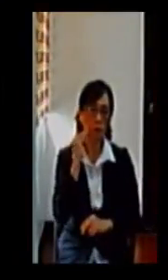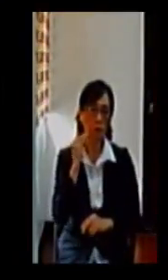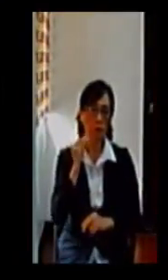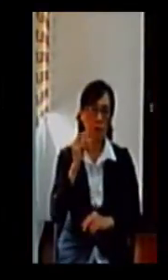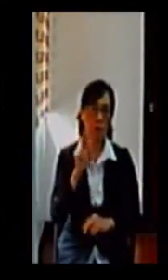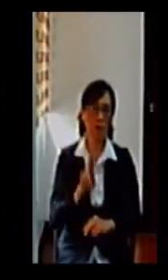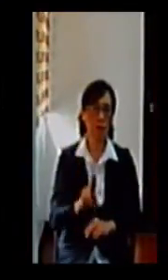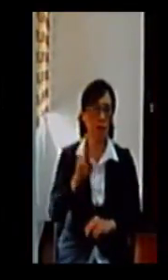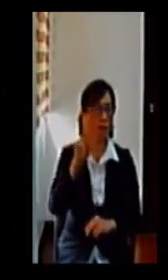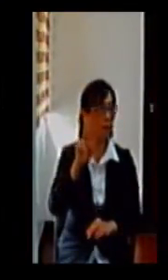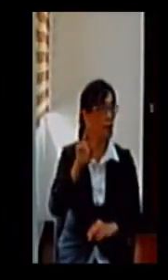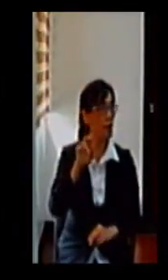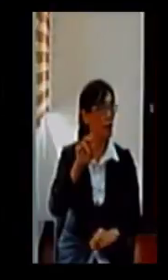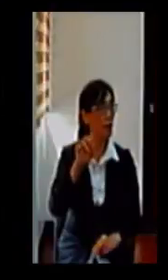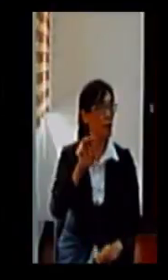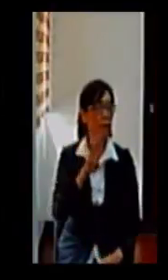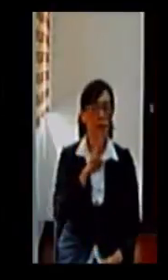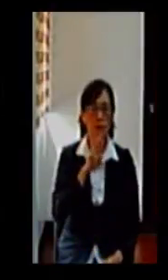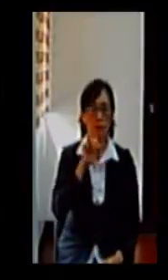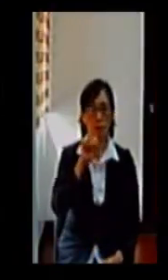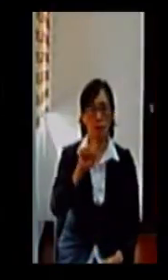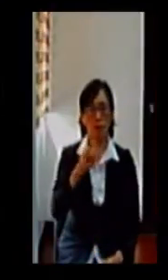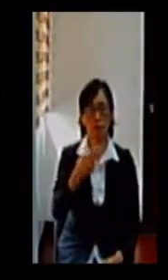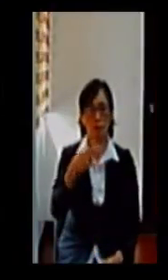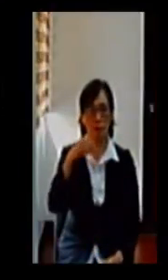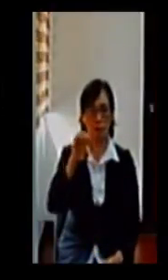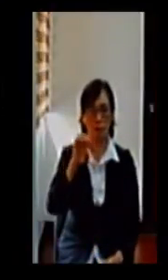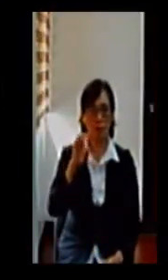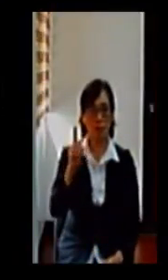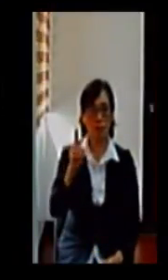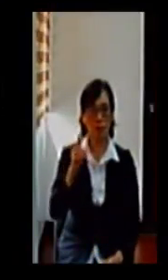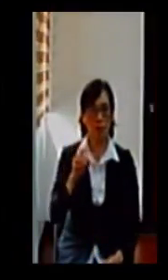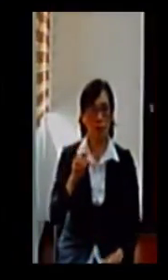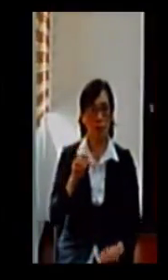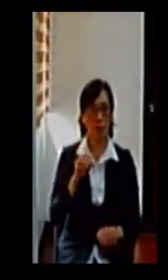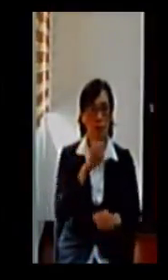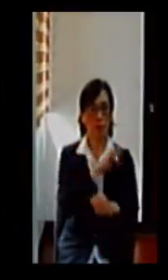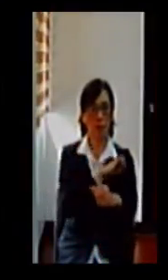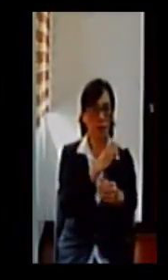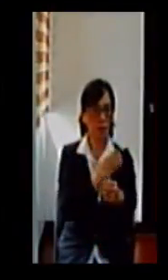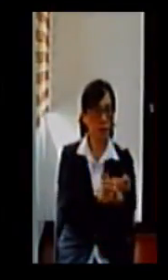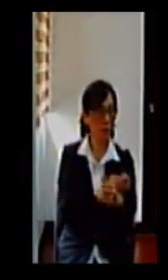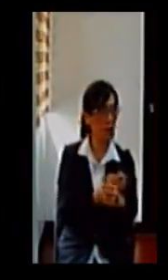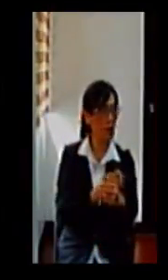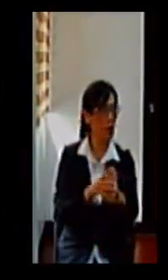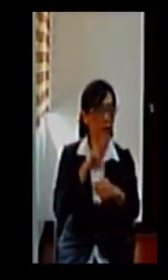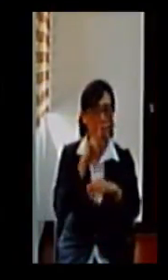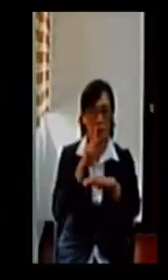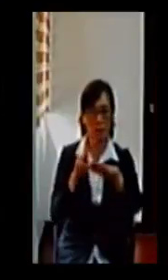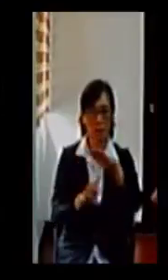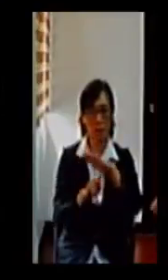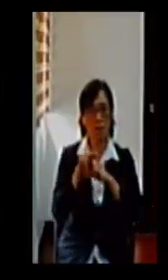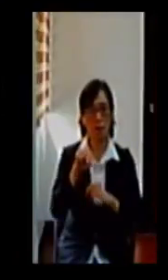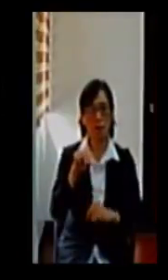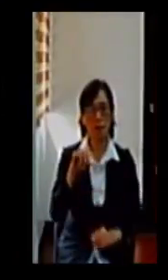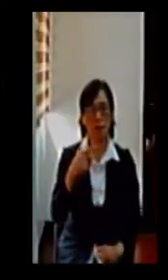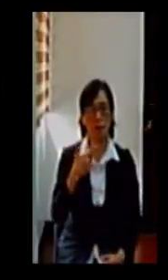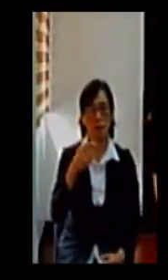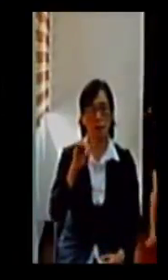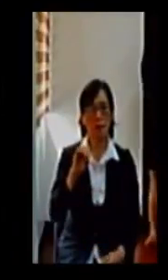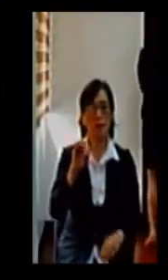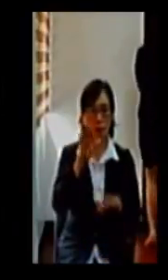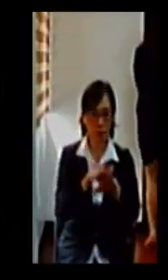Marikina Watershed, with the concerted efforts of private sector, NGOs, etc., has slowed down